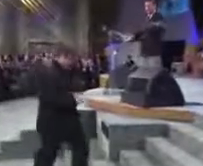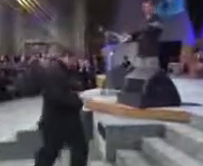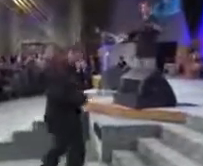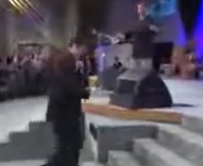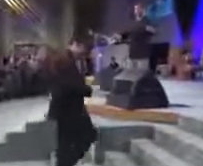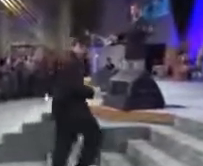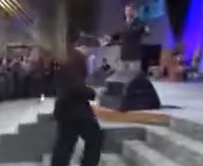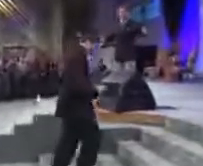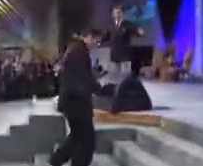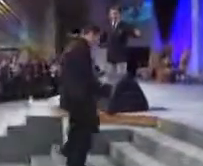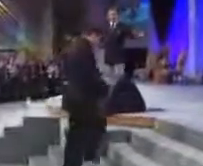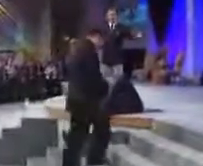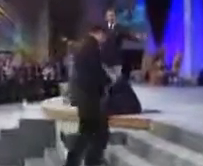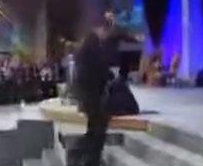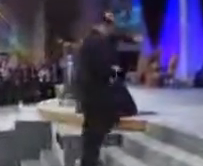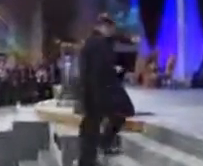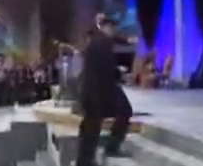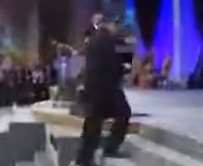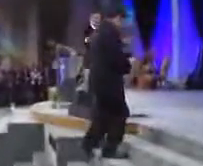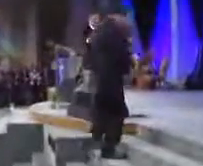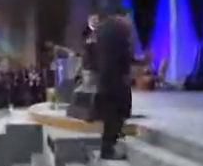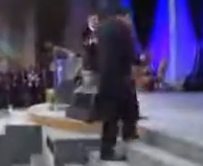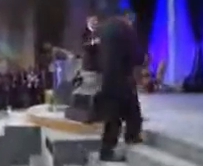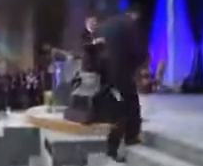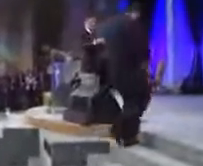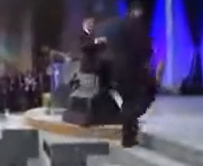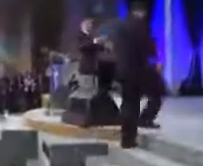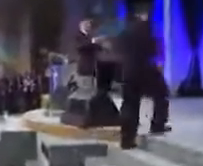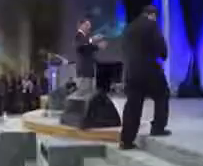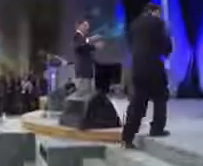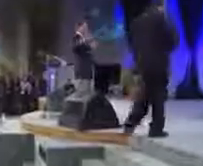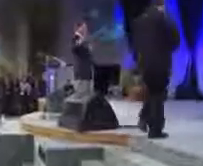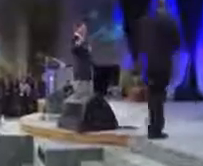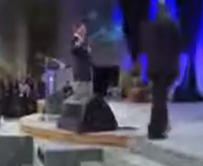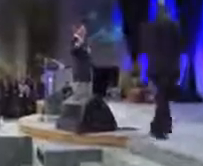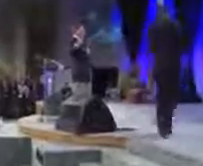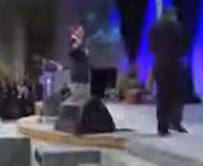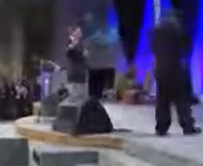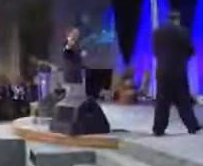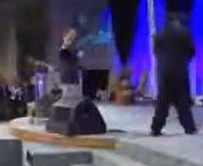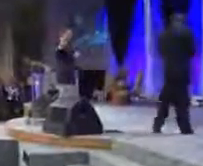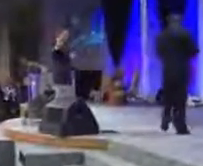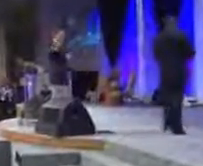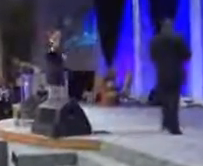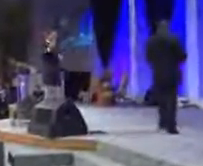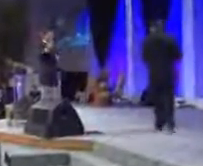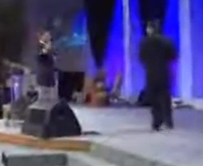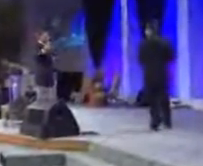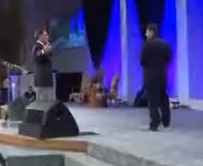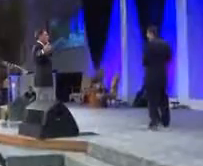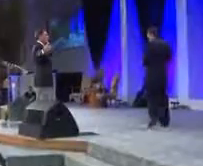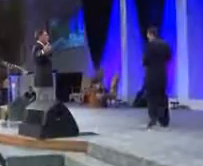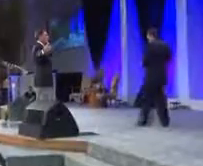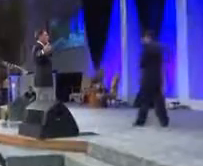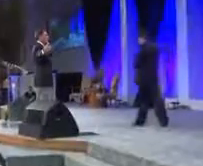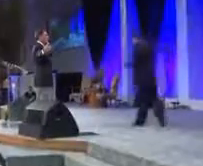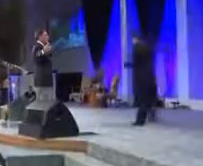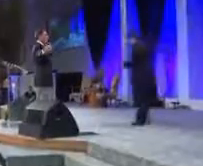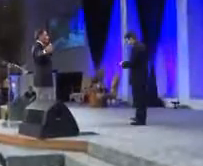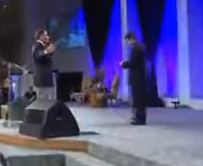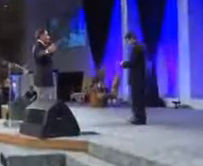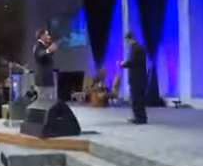Come up here. And let's do it this way so he can see this whole congregation.